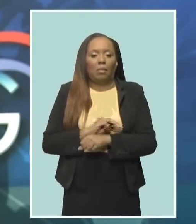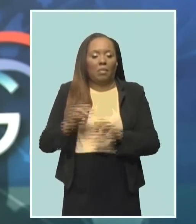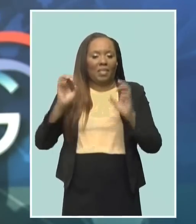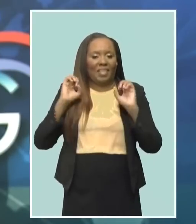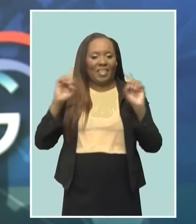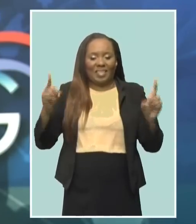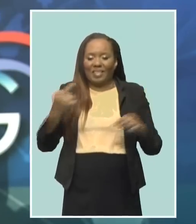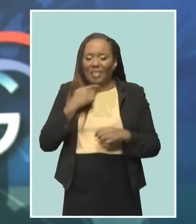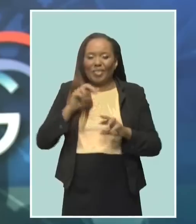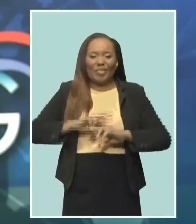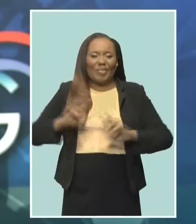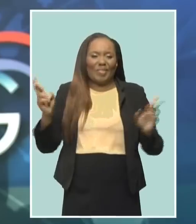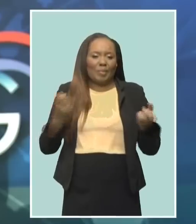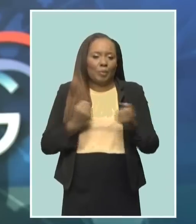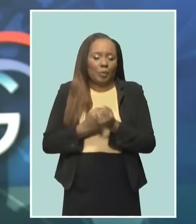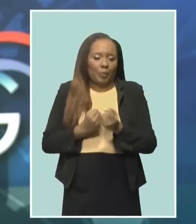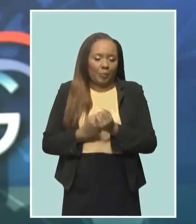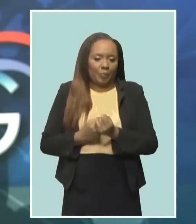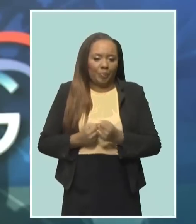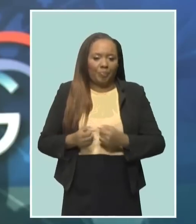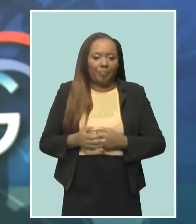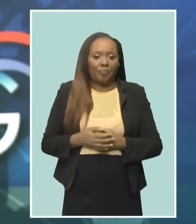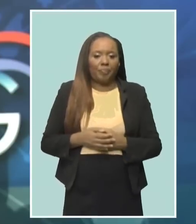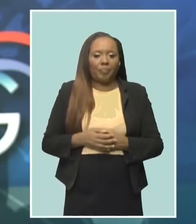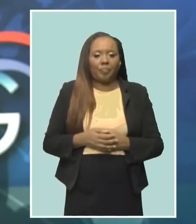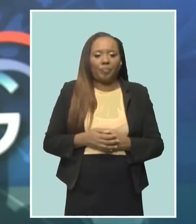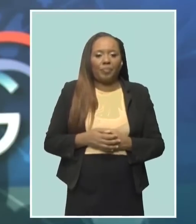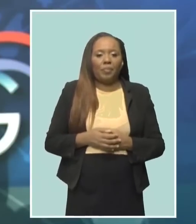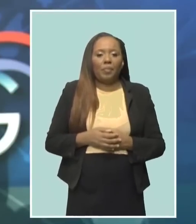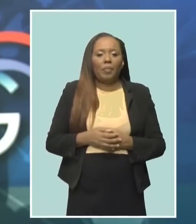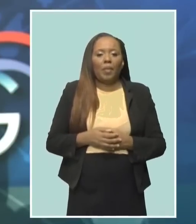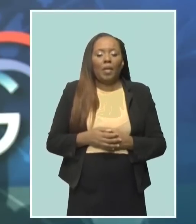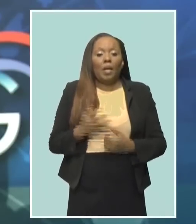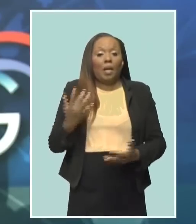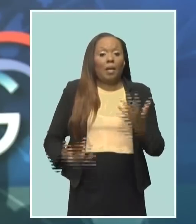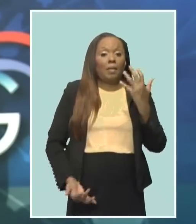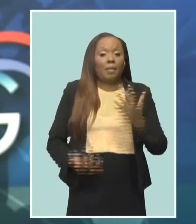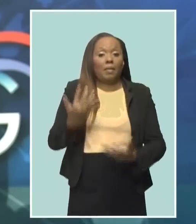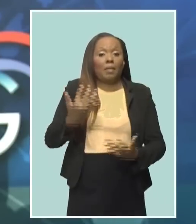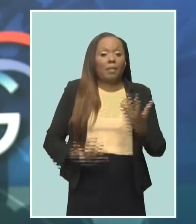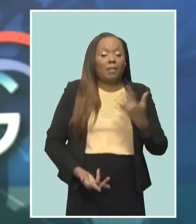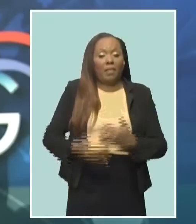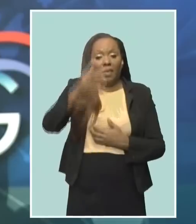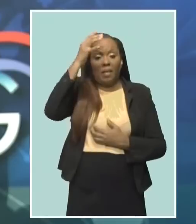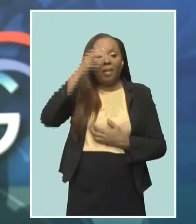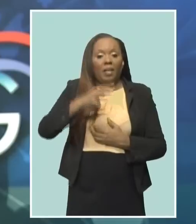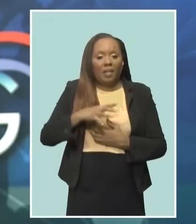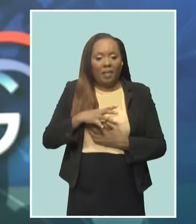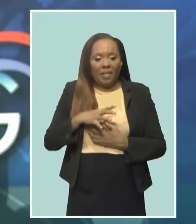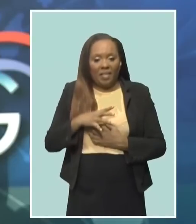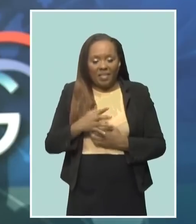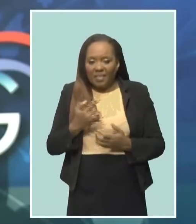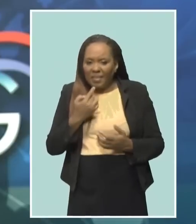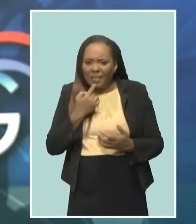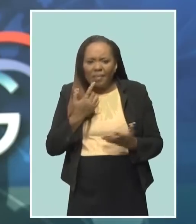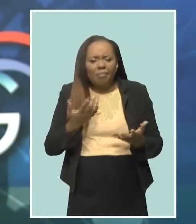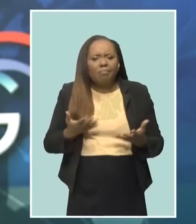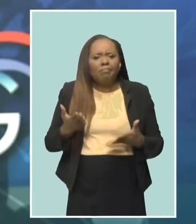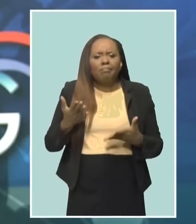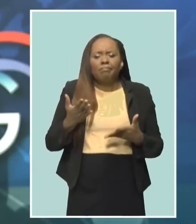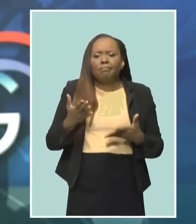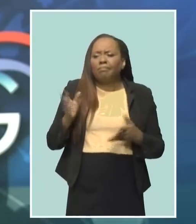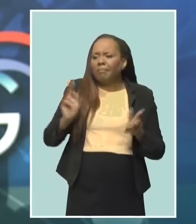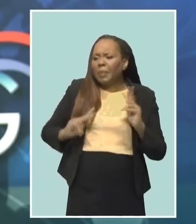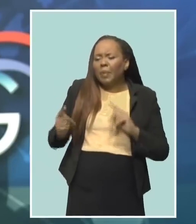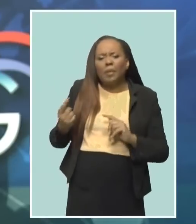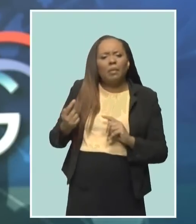it stands ready to offer support. A local fire officer is pouring cold water on suggestions some grass